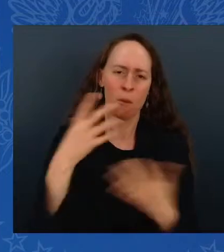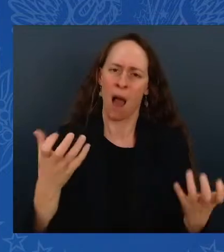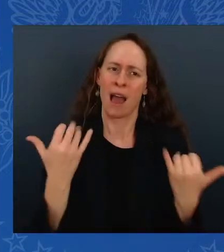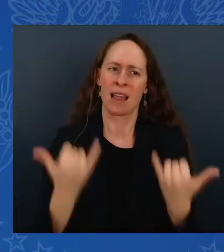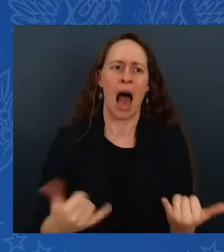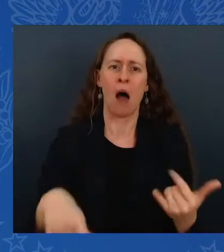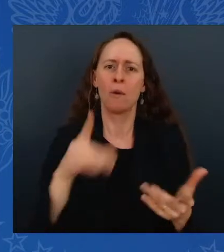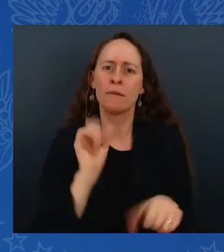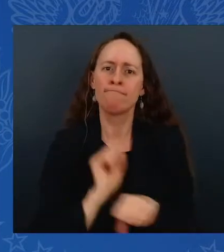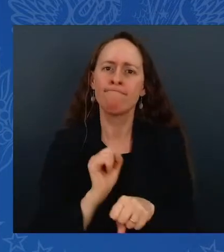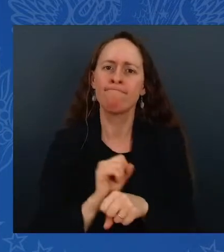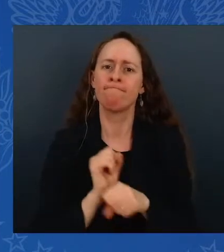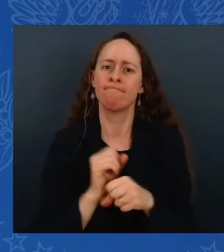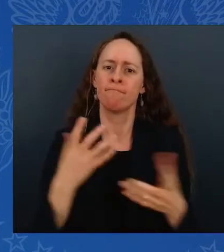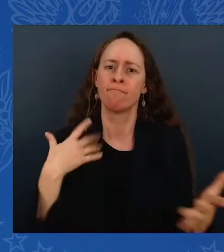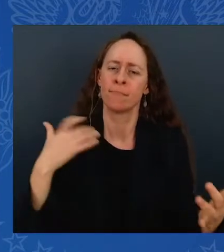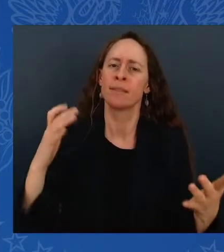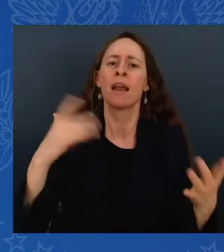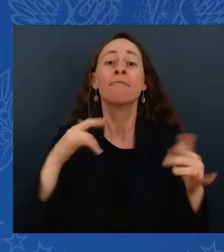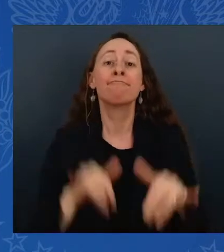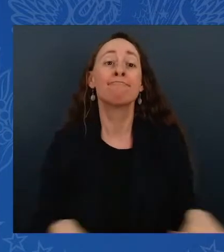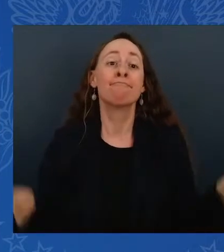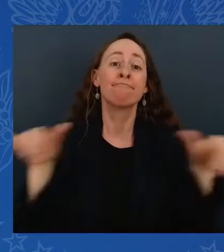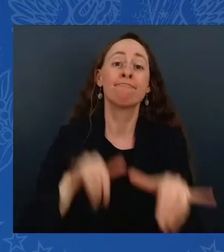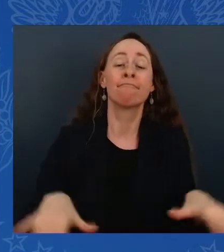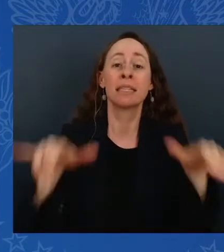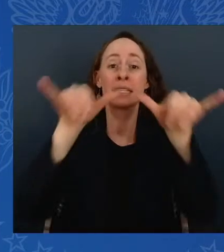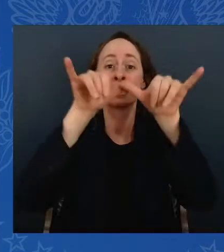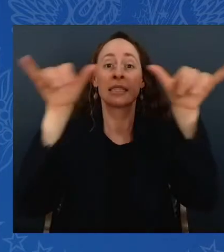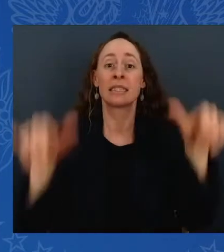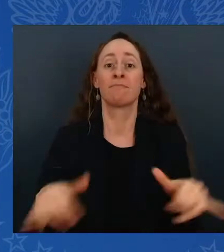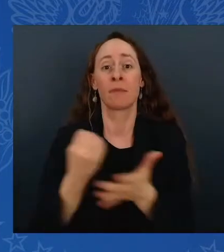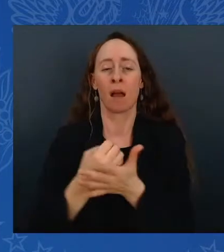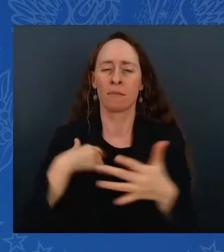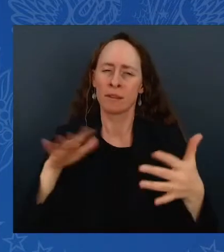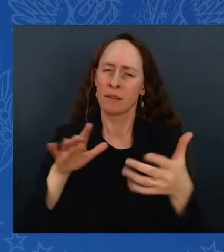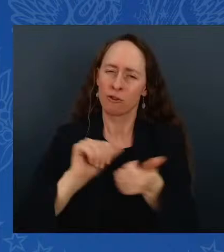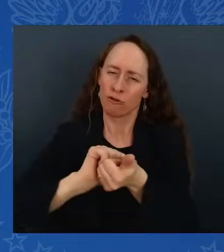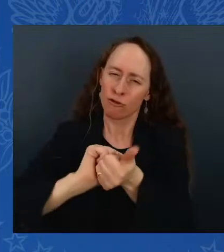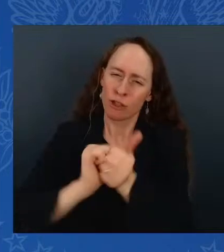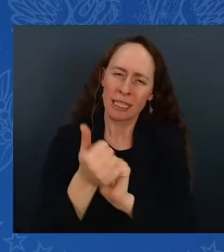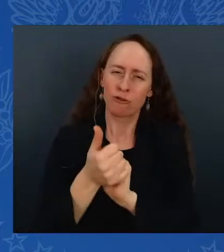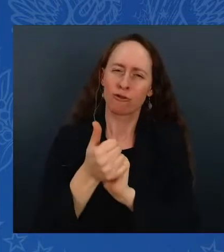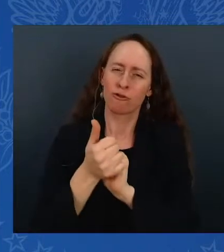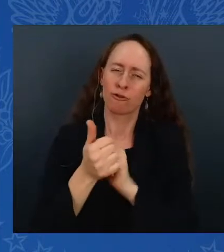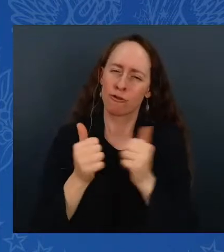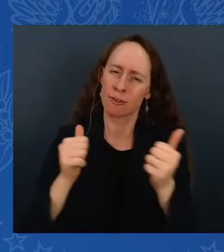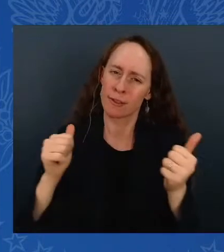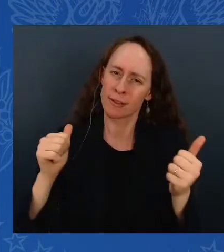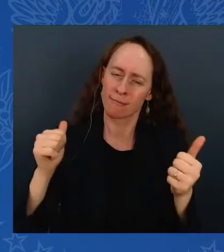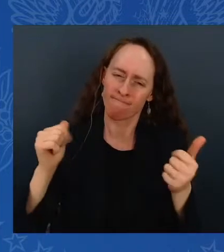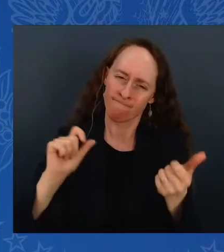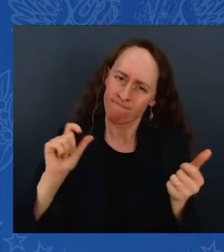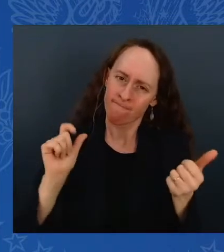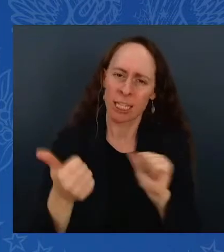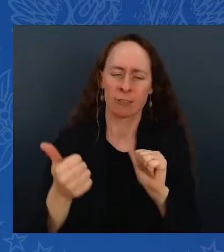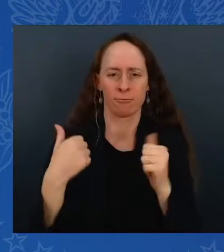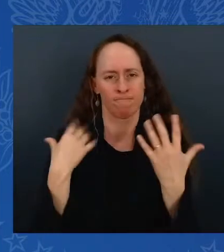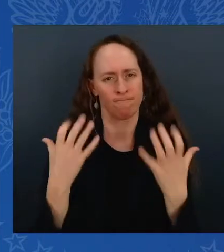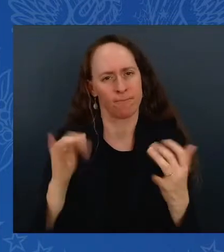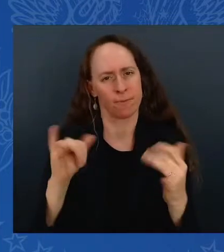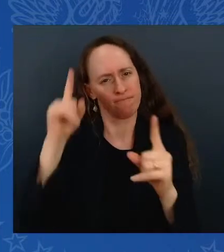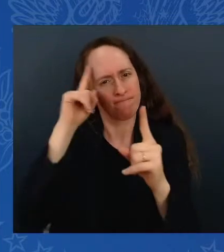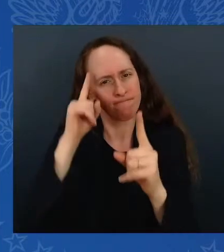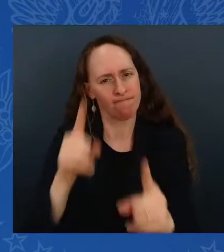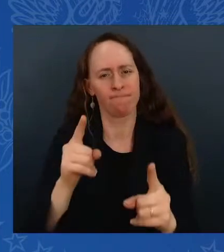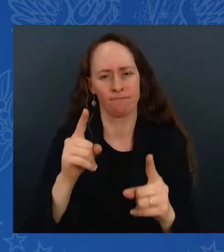long term. To write a new economic playbook. Grow the economy from the middle out and the bottom up, not just the top down.